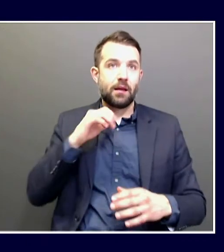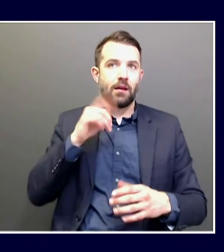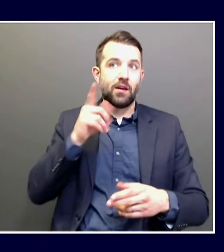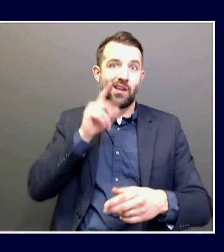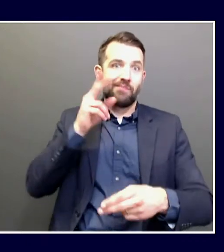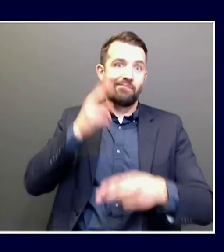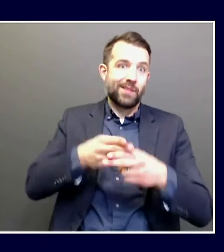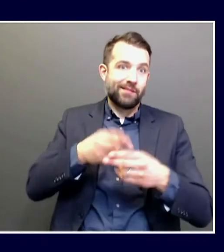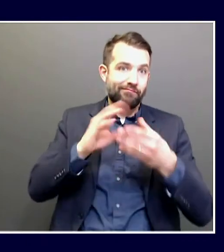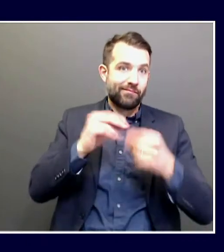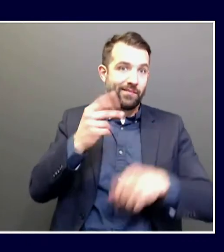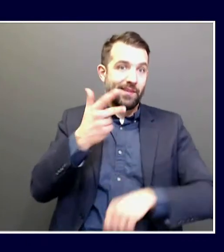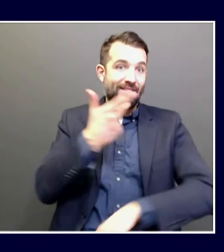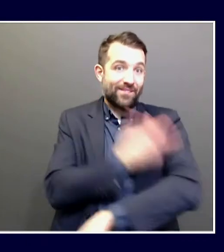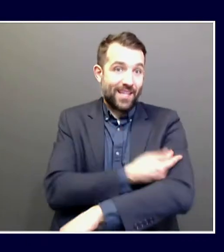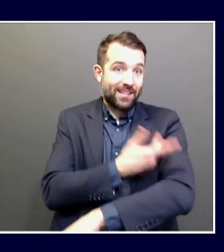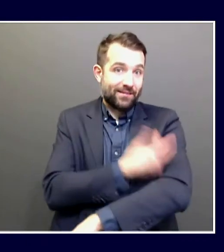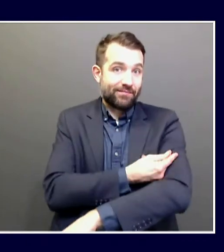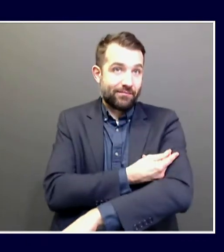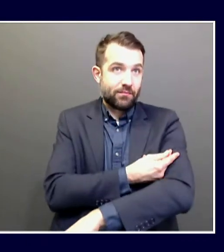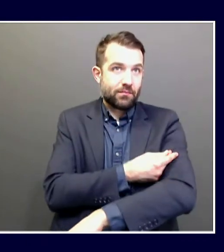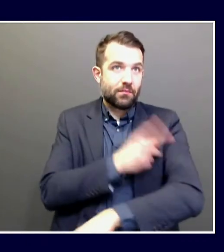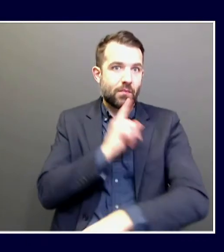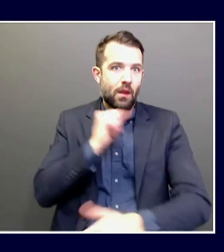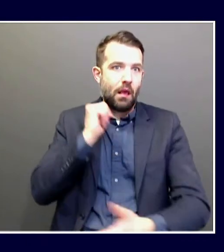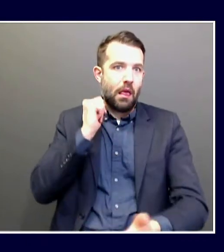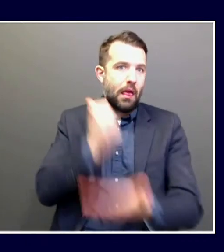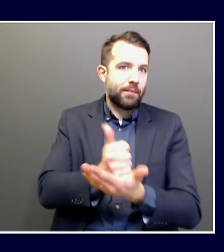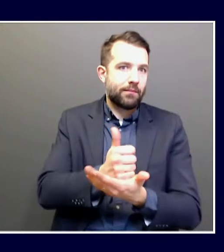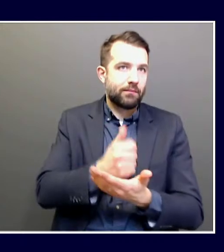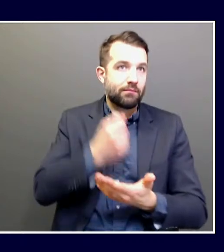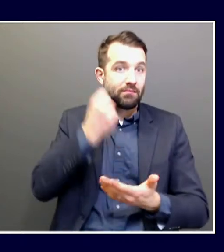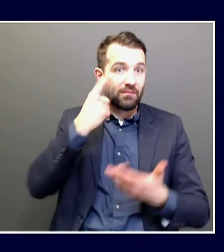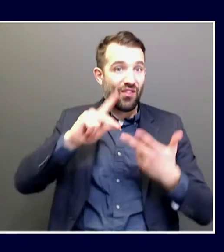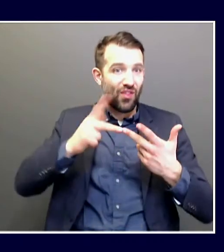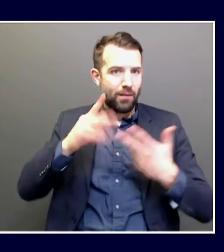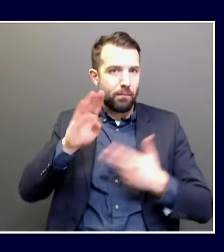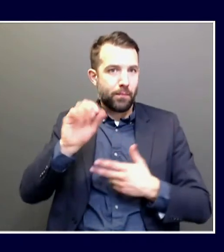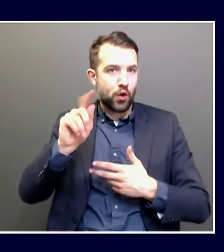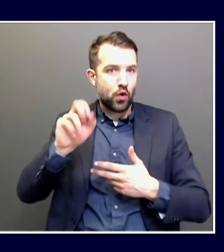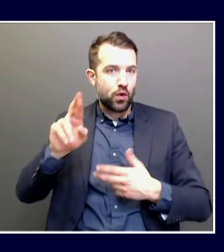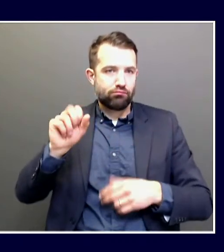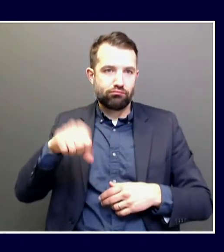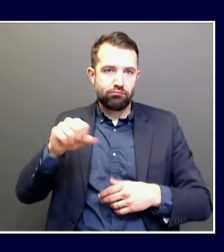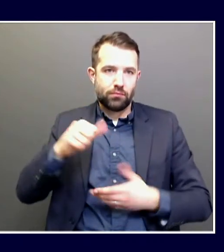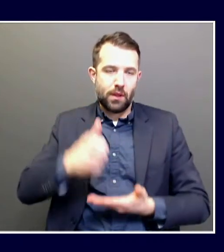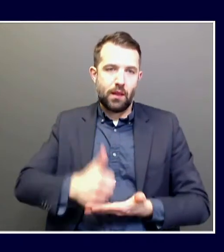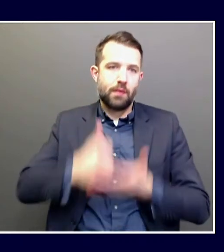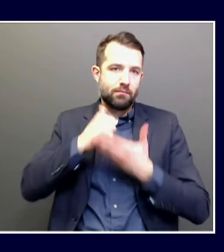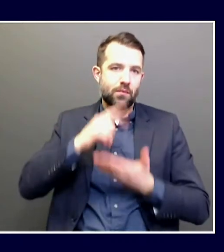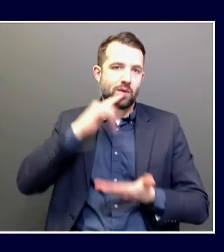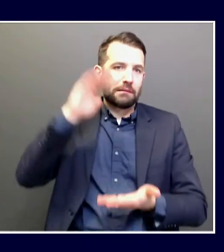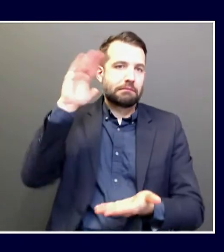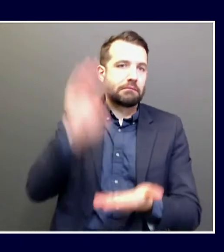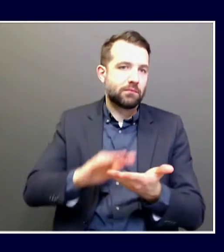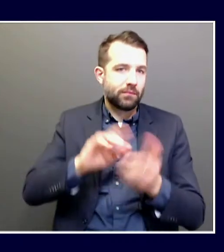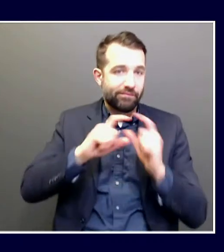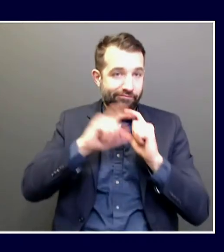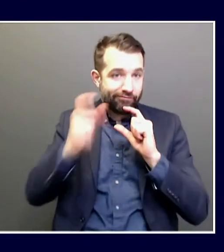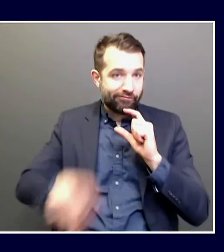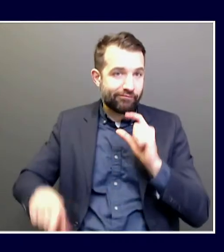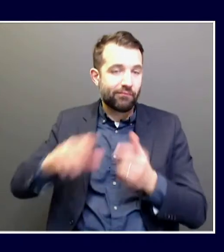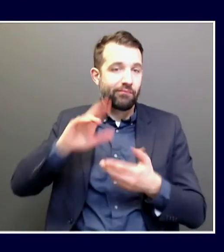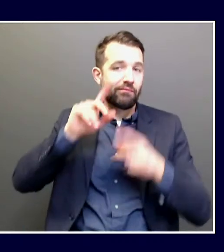your likelihood, especially if you're boosted, of ending up on a ventilator or dying because of COVID-19. So, Mal, it's